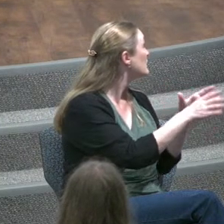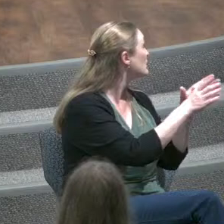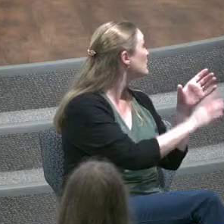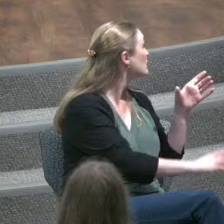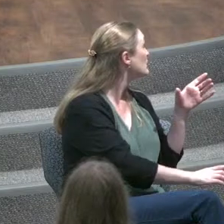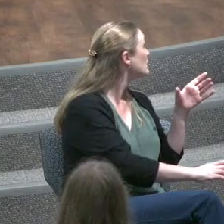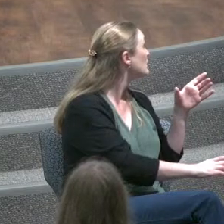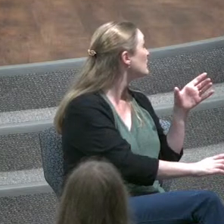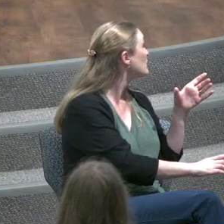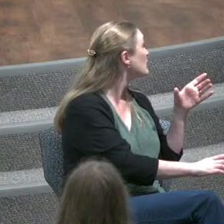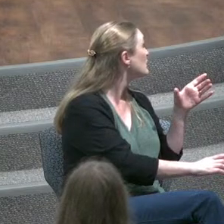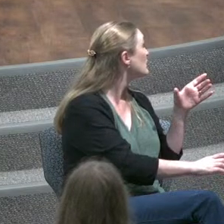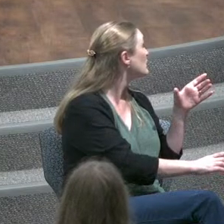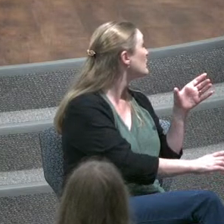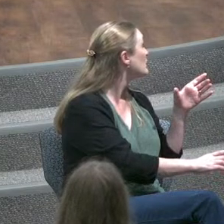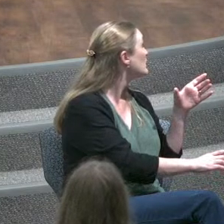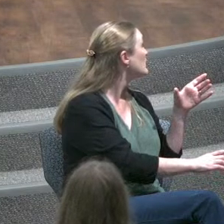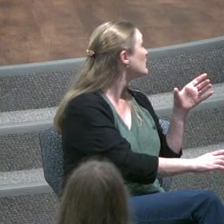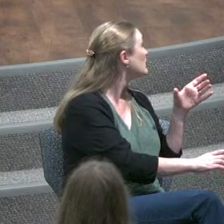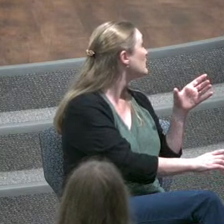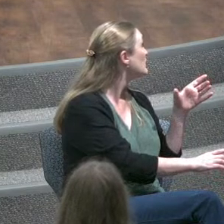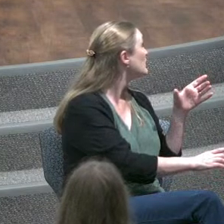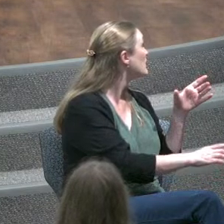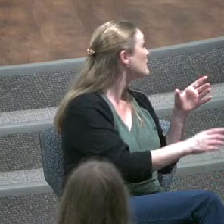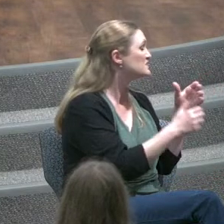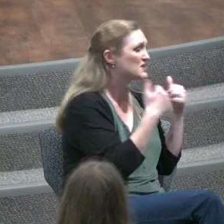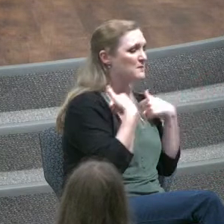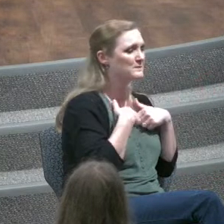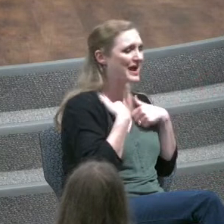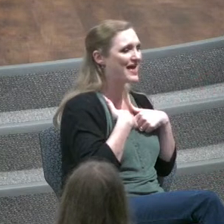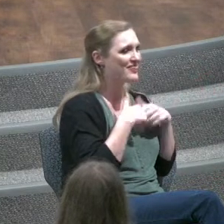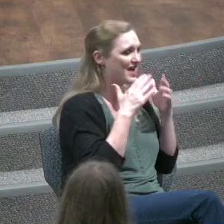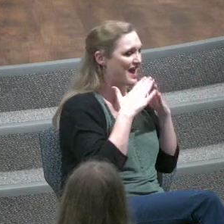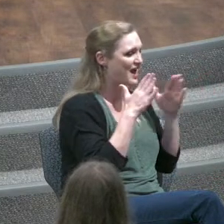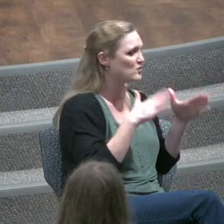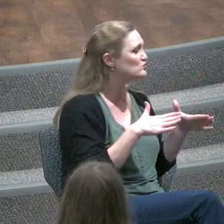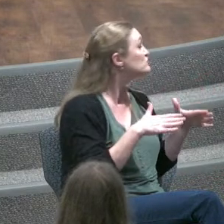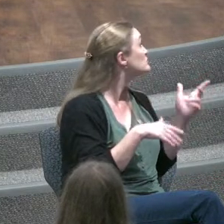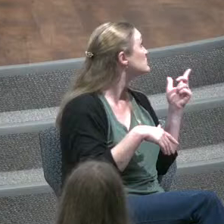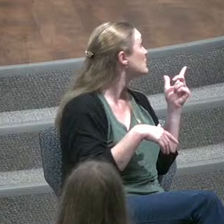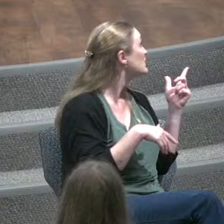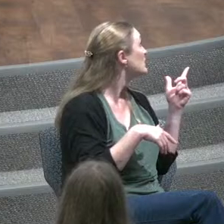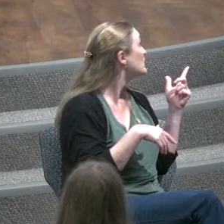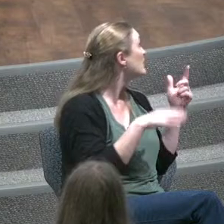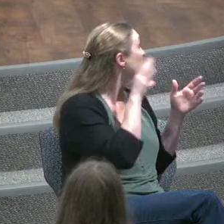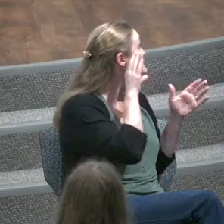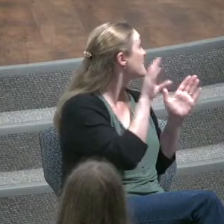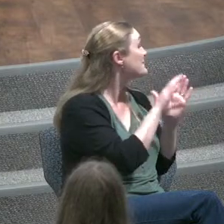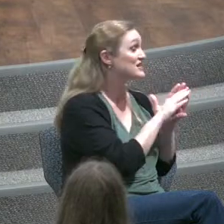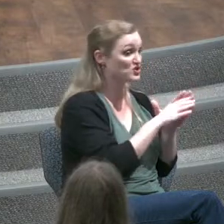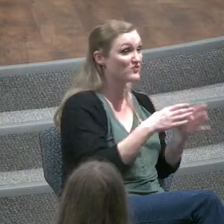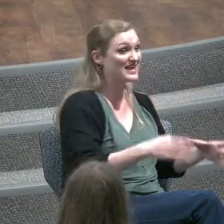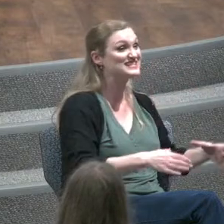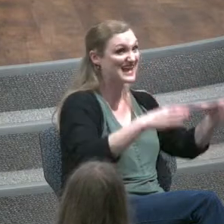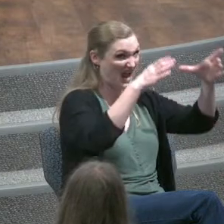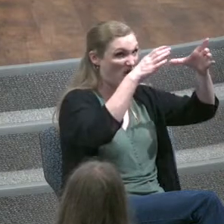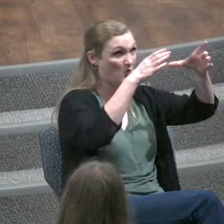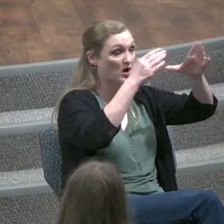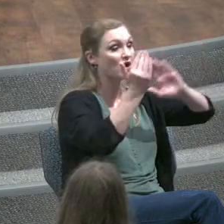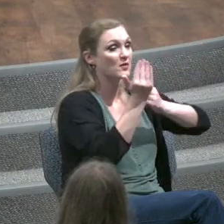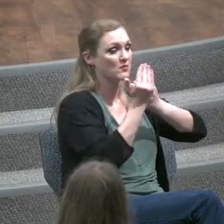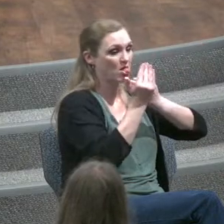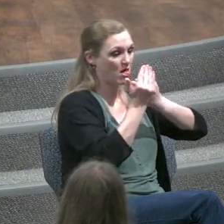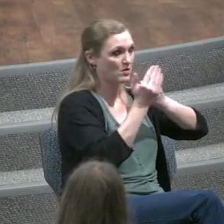which can't see from this angle, but there was a bathhouse. This is a picture of that main tower from